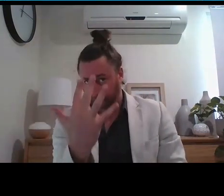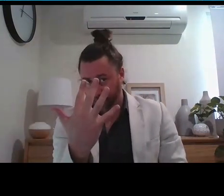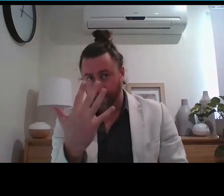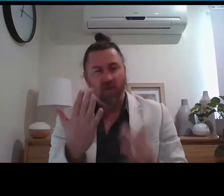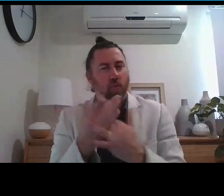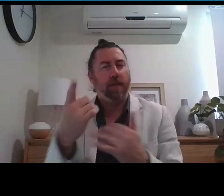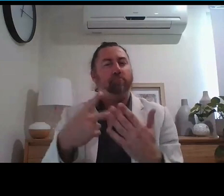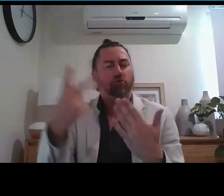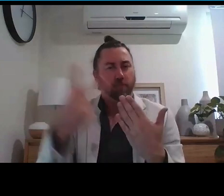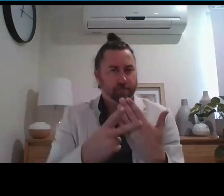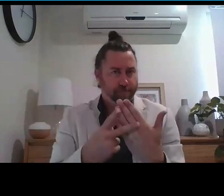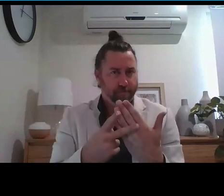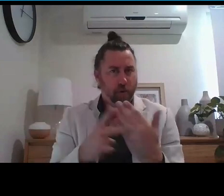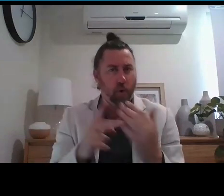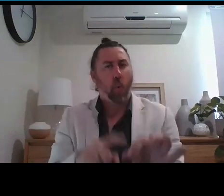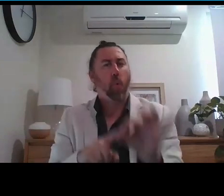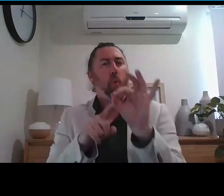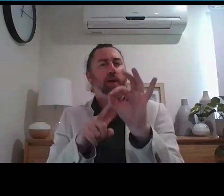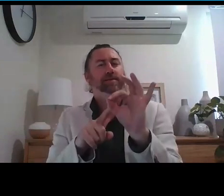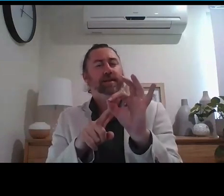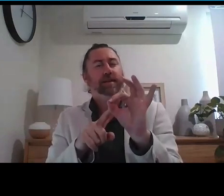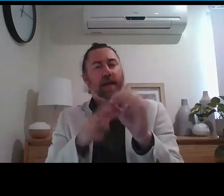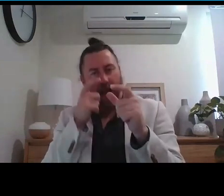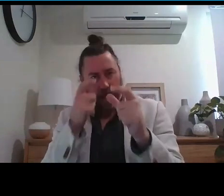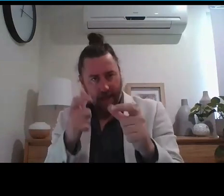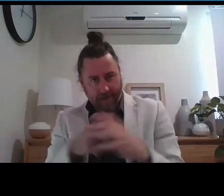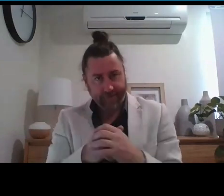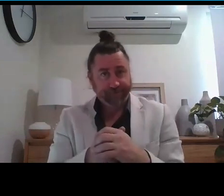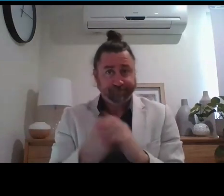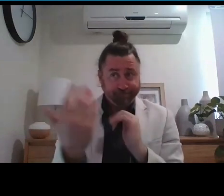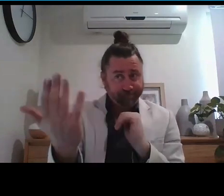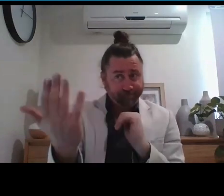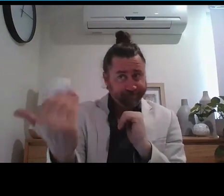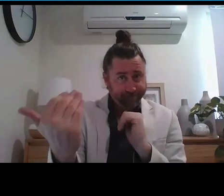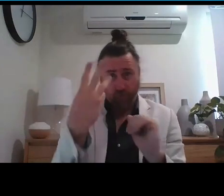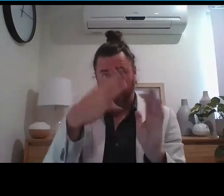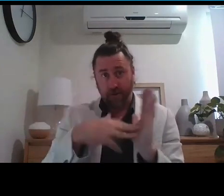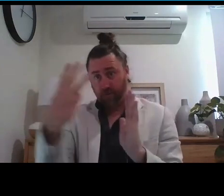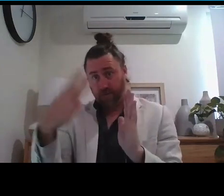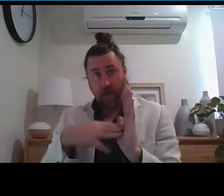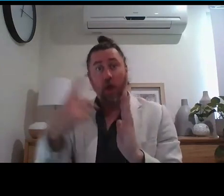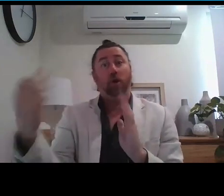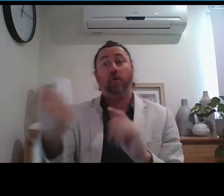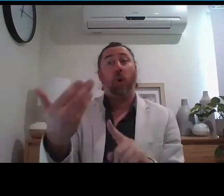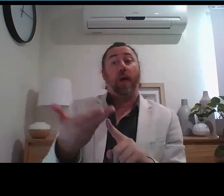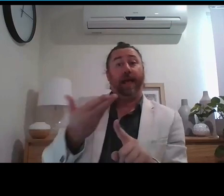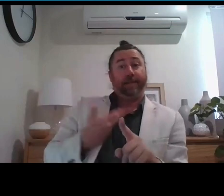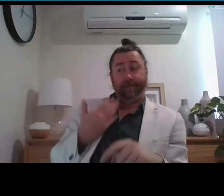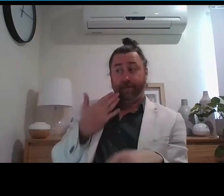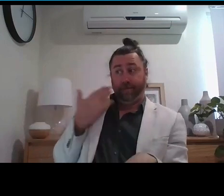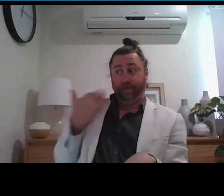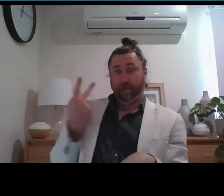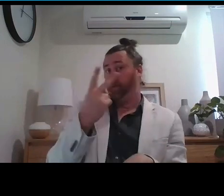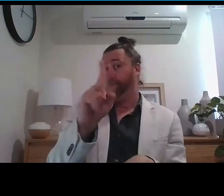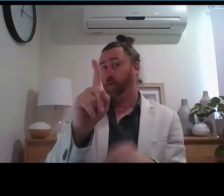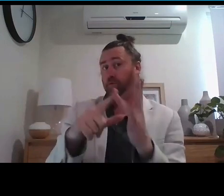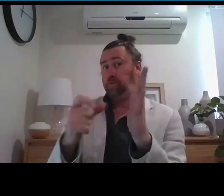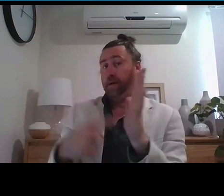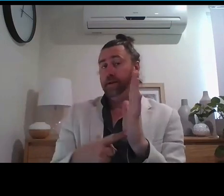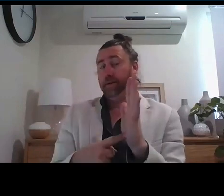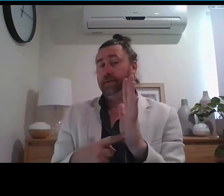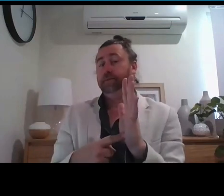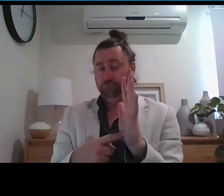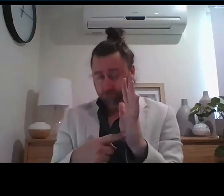Program. Quality indicator data that will be used in the star ratings was due on the 21st of October.